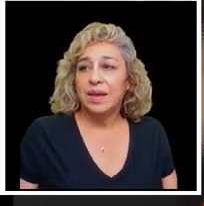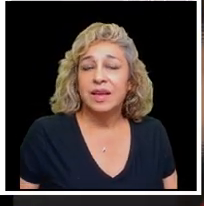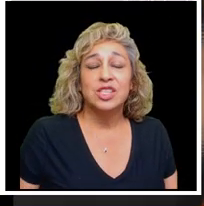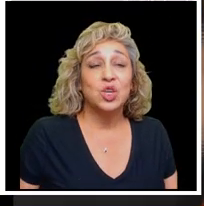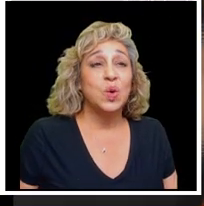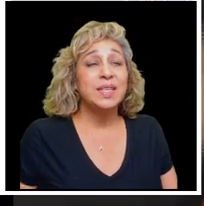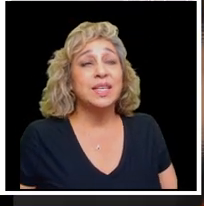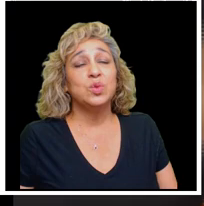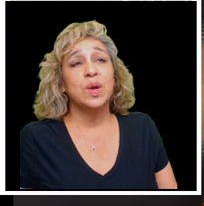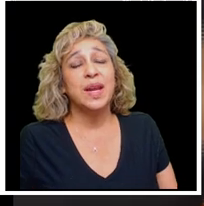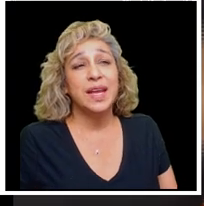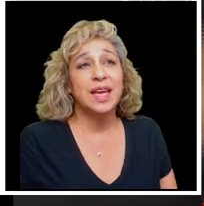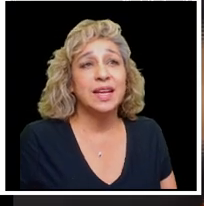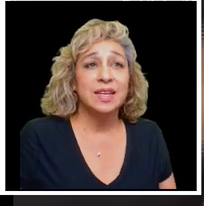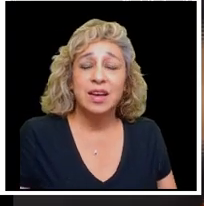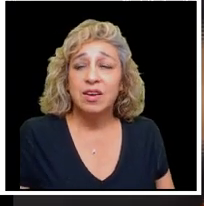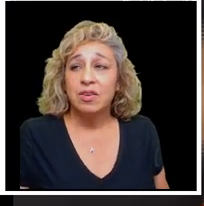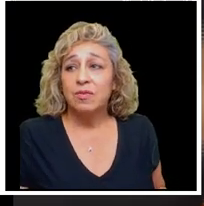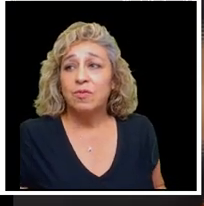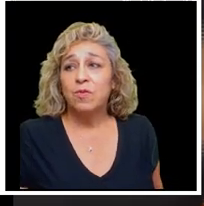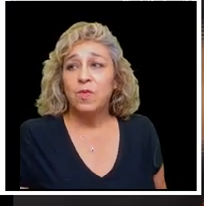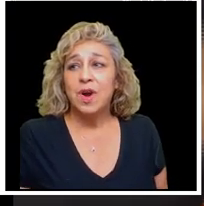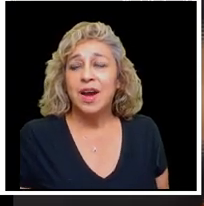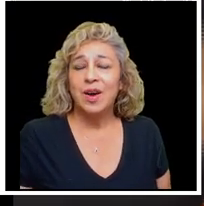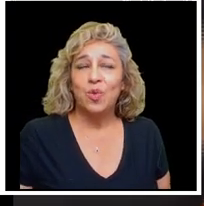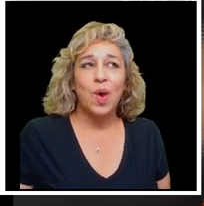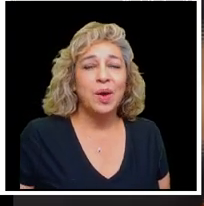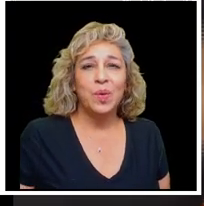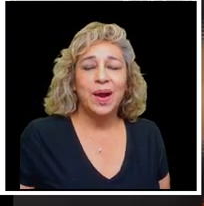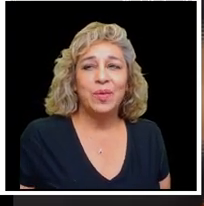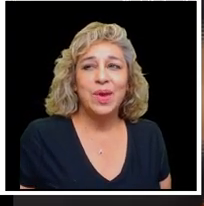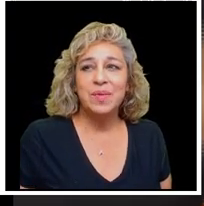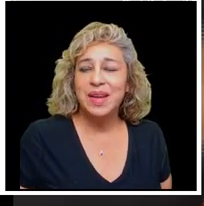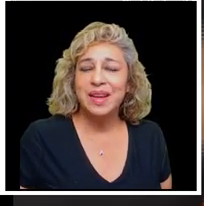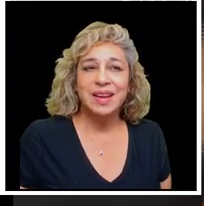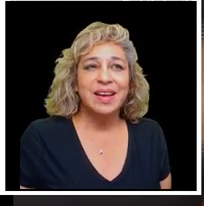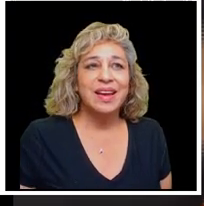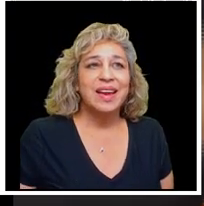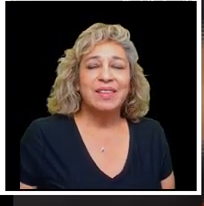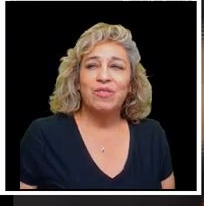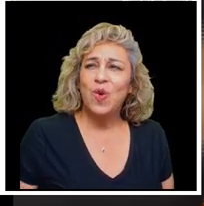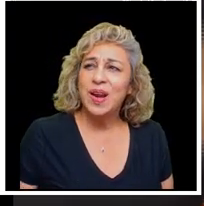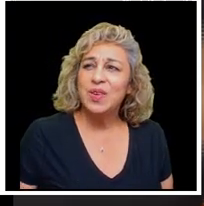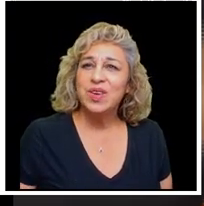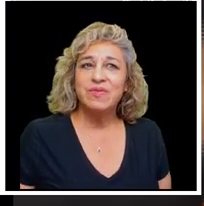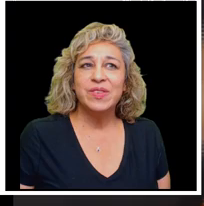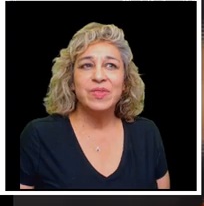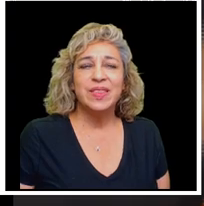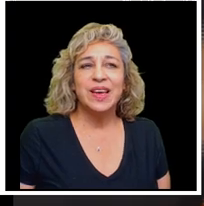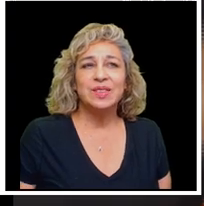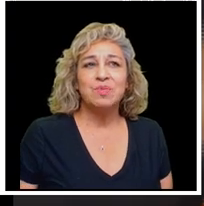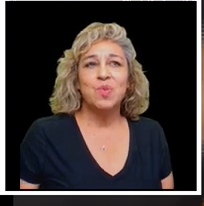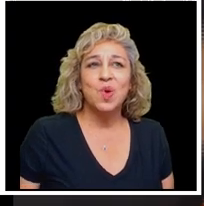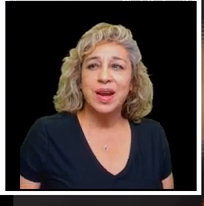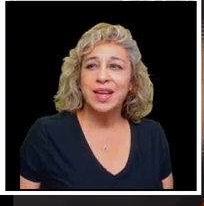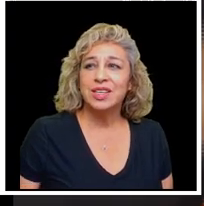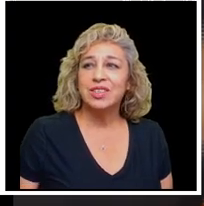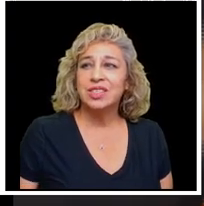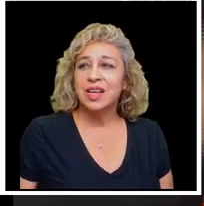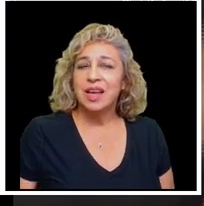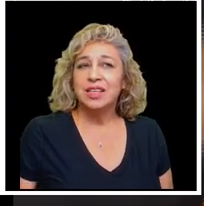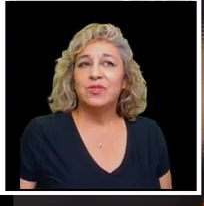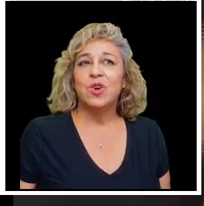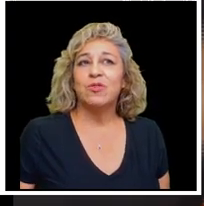so he says we're gonna get Wow wait a minute four hundred and fifty thousand more